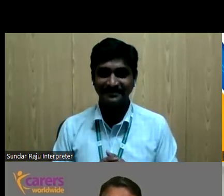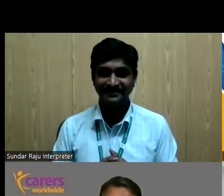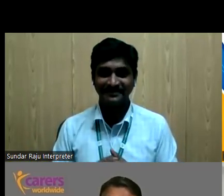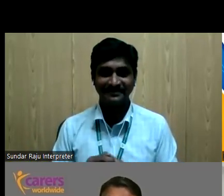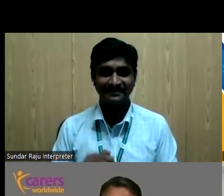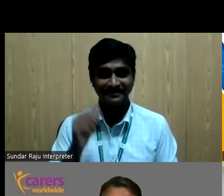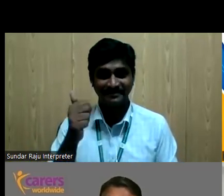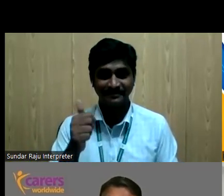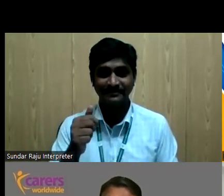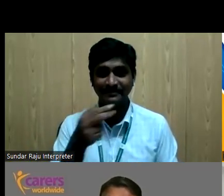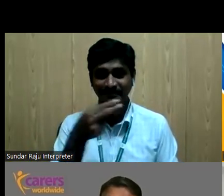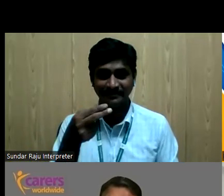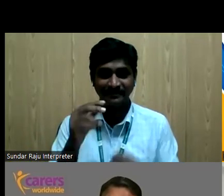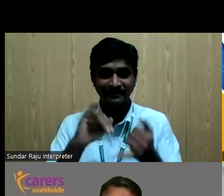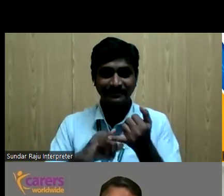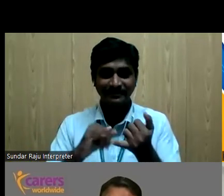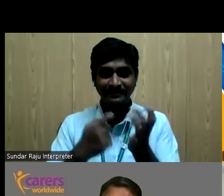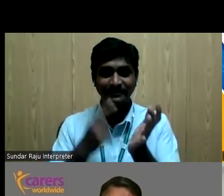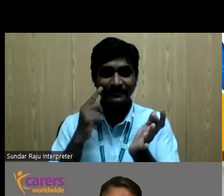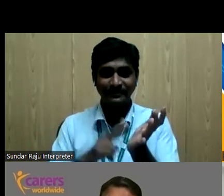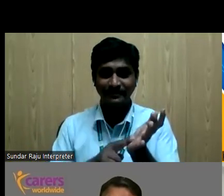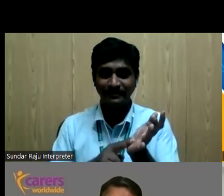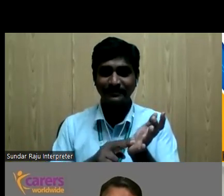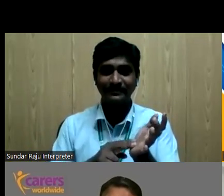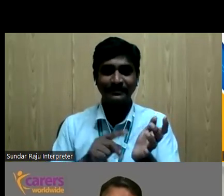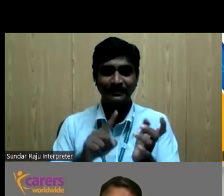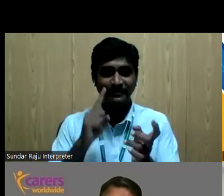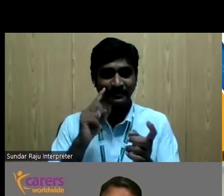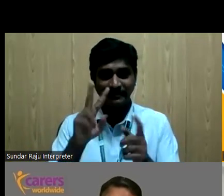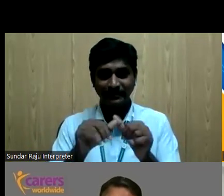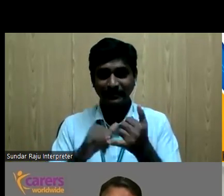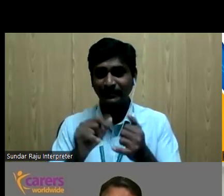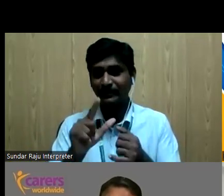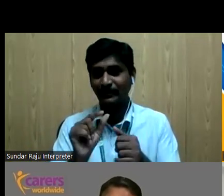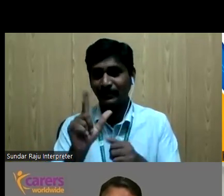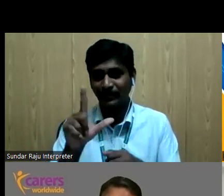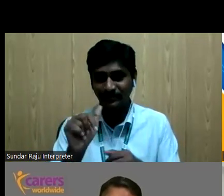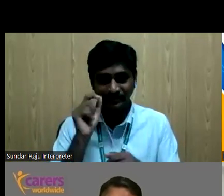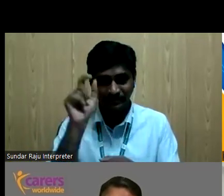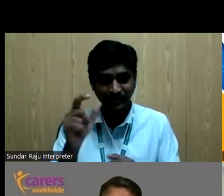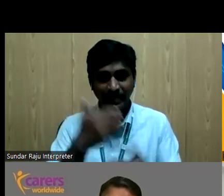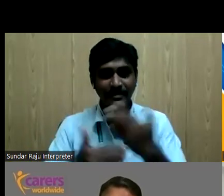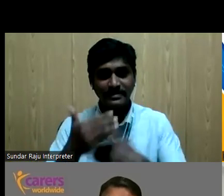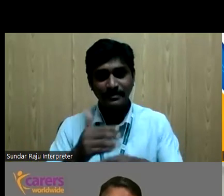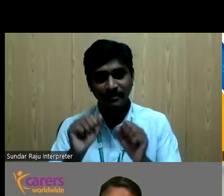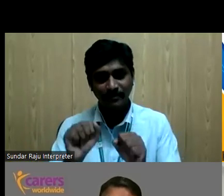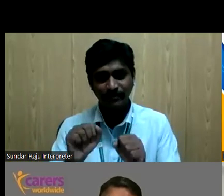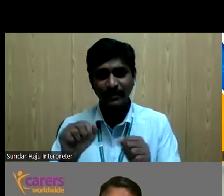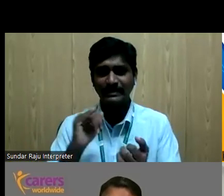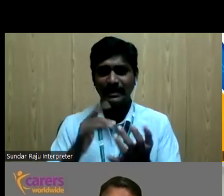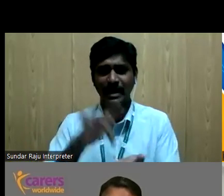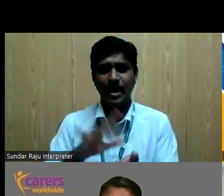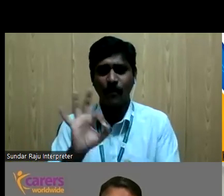myself, I am Srinivasulu. I am from NIEPID, NIEPID, National Institute for Empowerment of Persons with Intellectual Disabilities. Ours is the headquarter, which is in